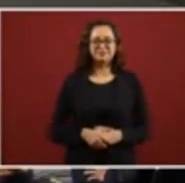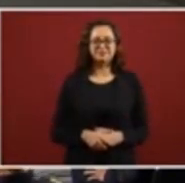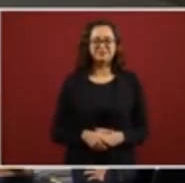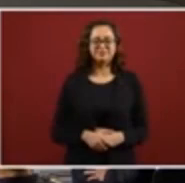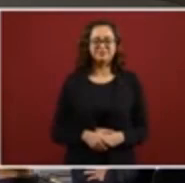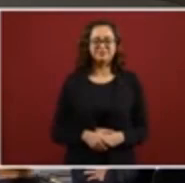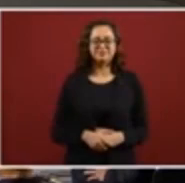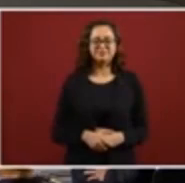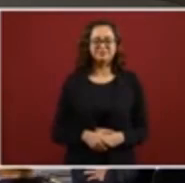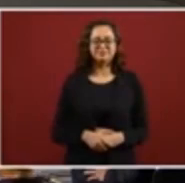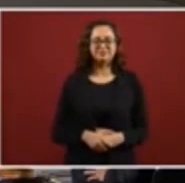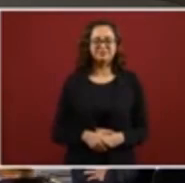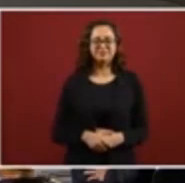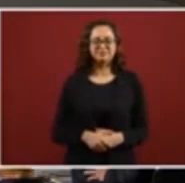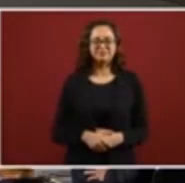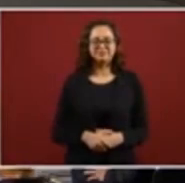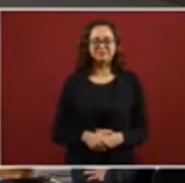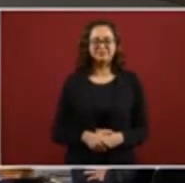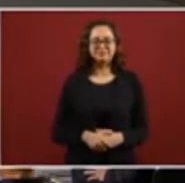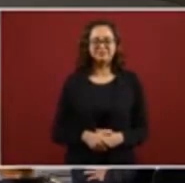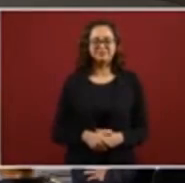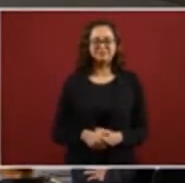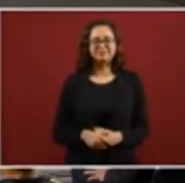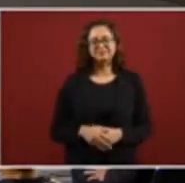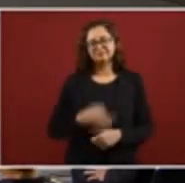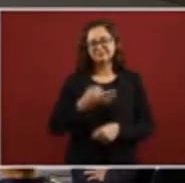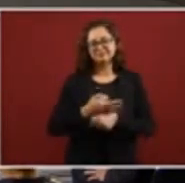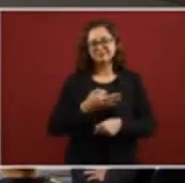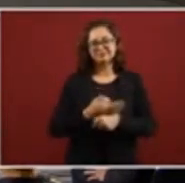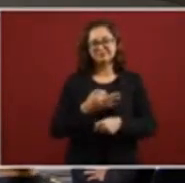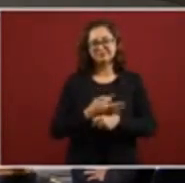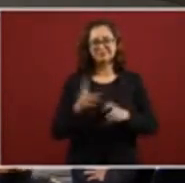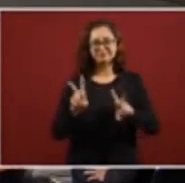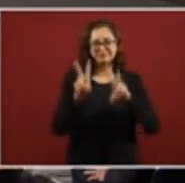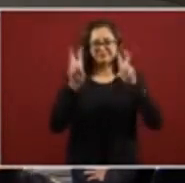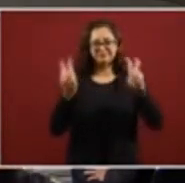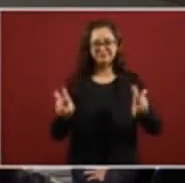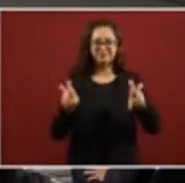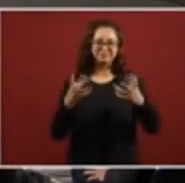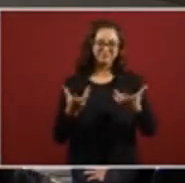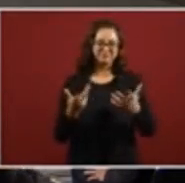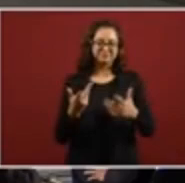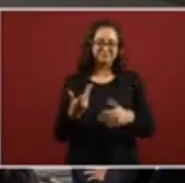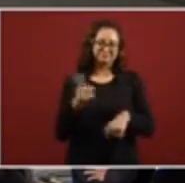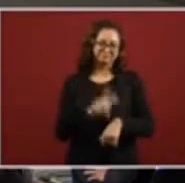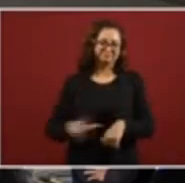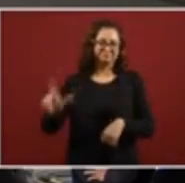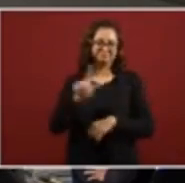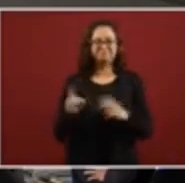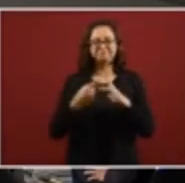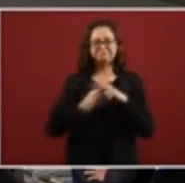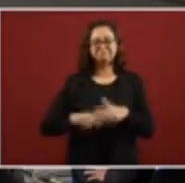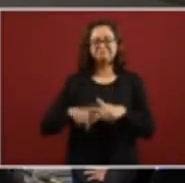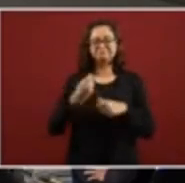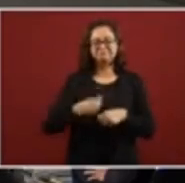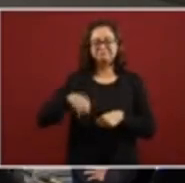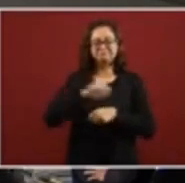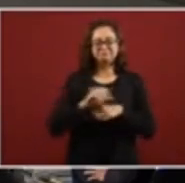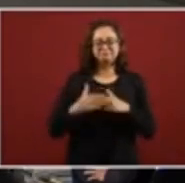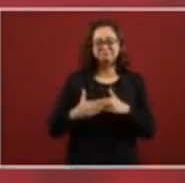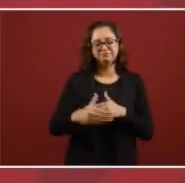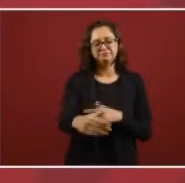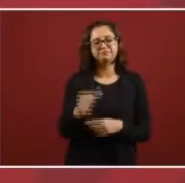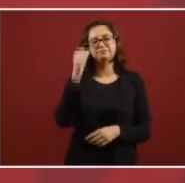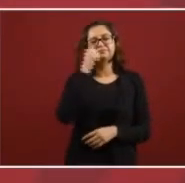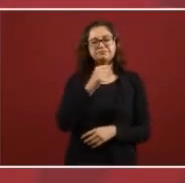Vamos a informar el día de hoy inicia la semana. We're going to inform today the